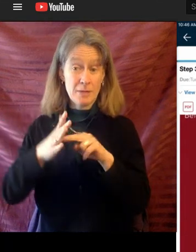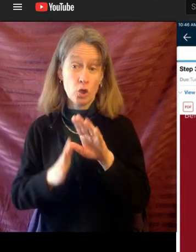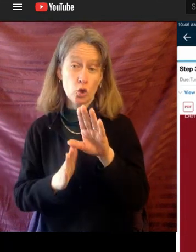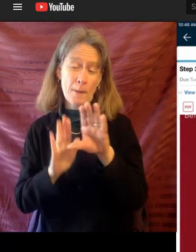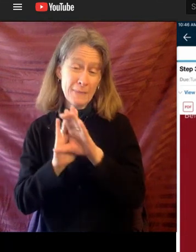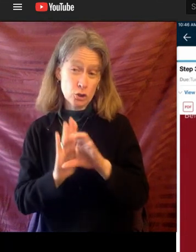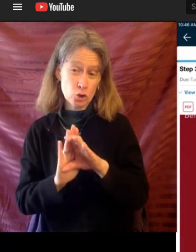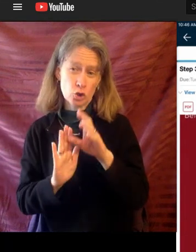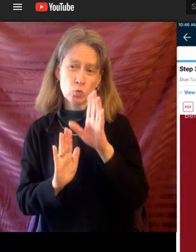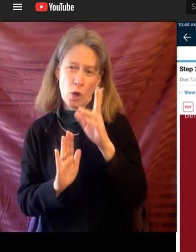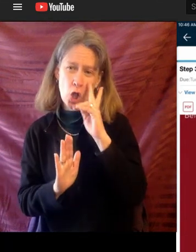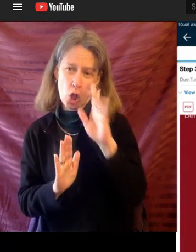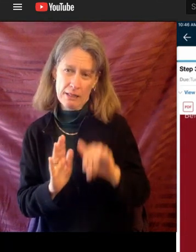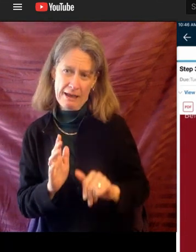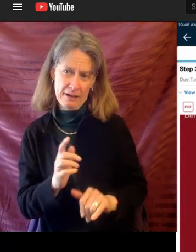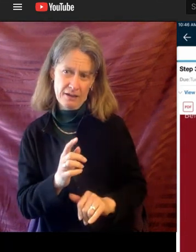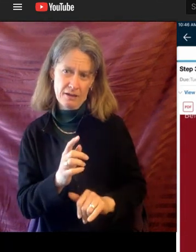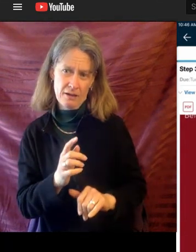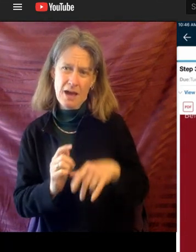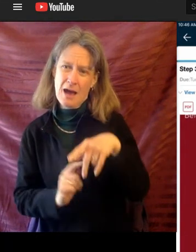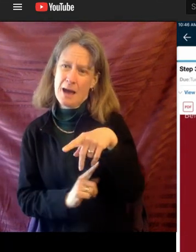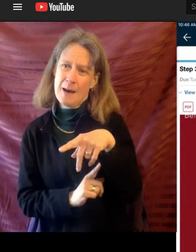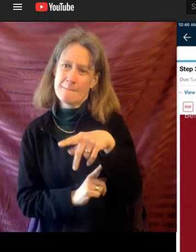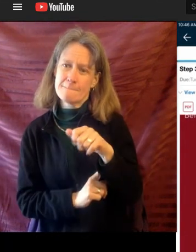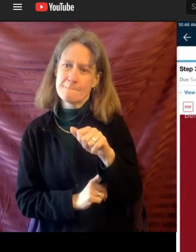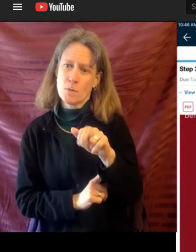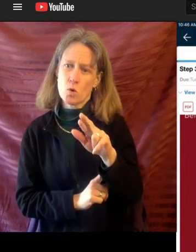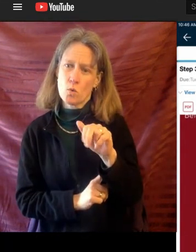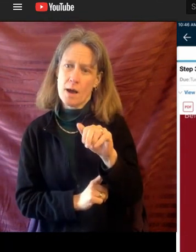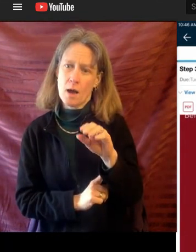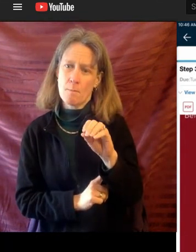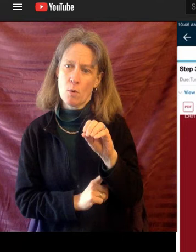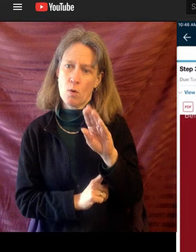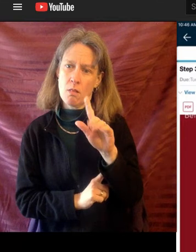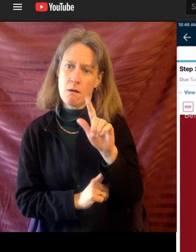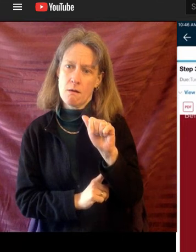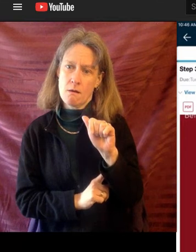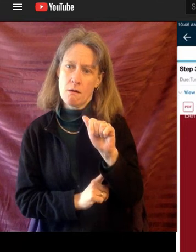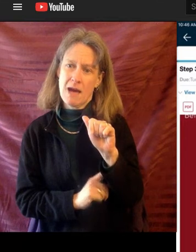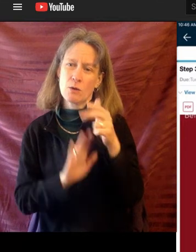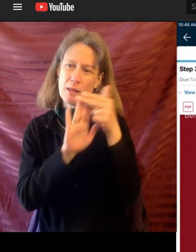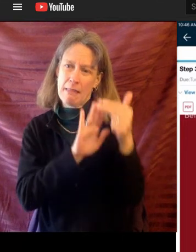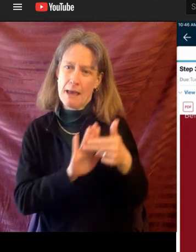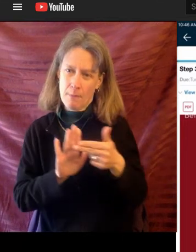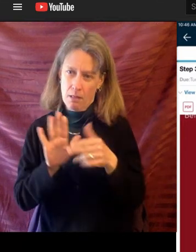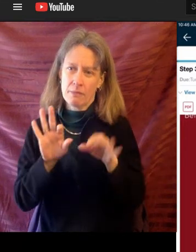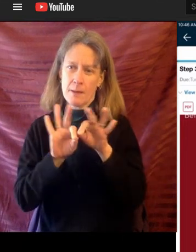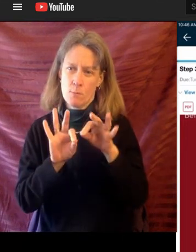pictures look like a parabola, and then we're going to label the important parts of a parabola.